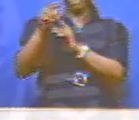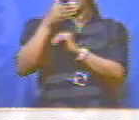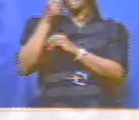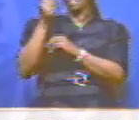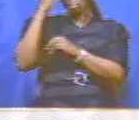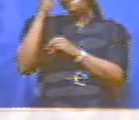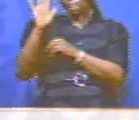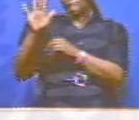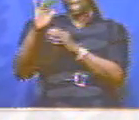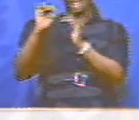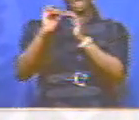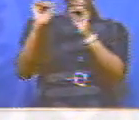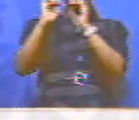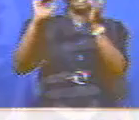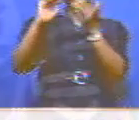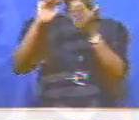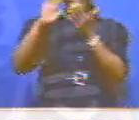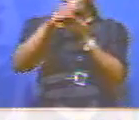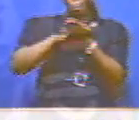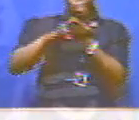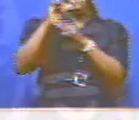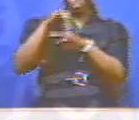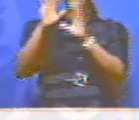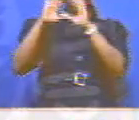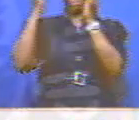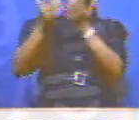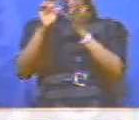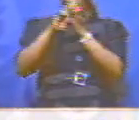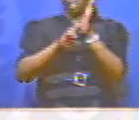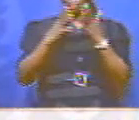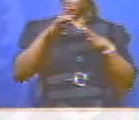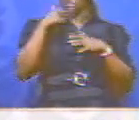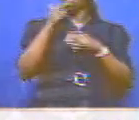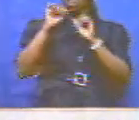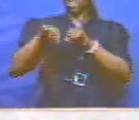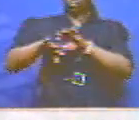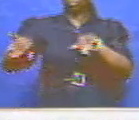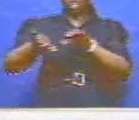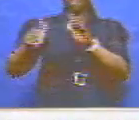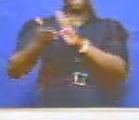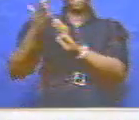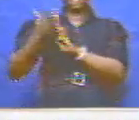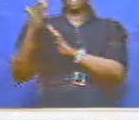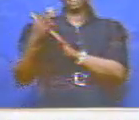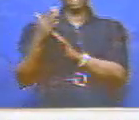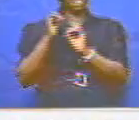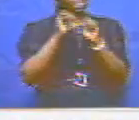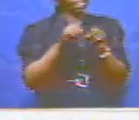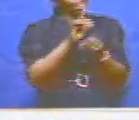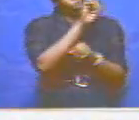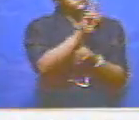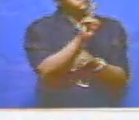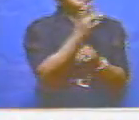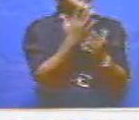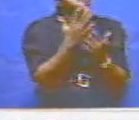based on the world record, the people who are able to swim the fastest. Okay, can I slip in a question just yes. in between there? Because